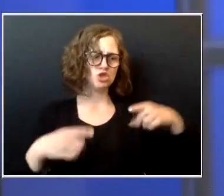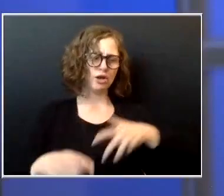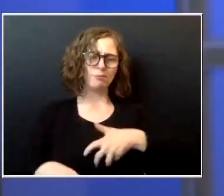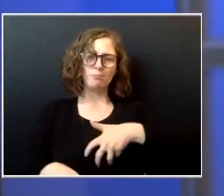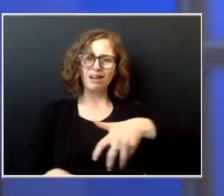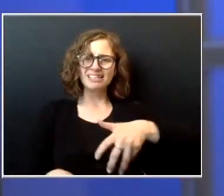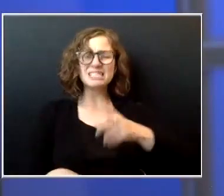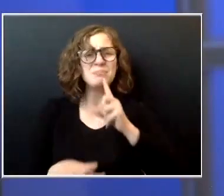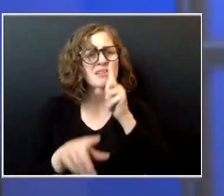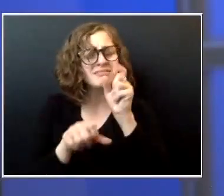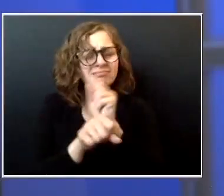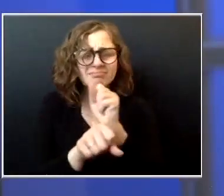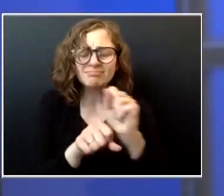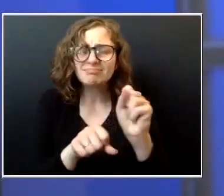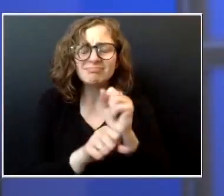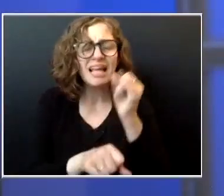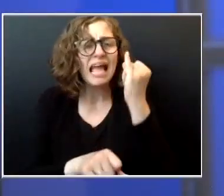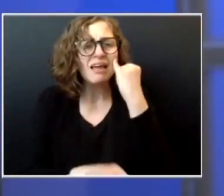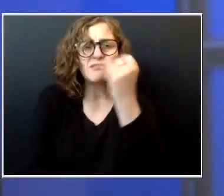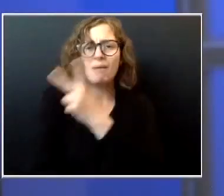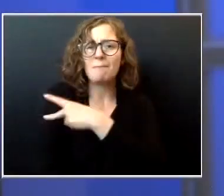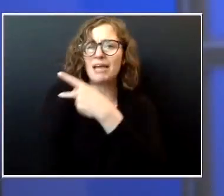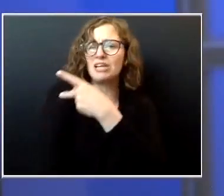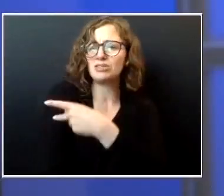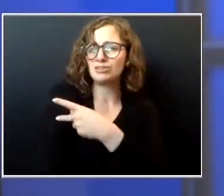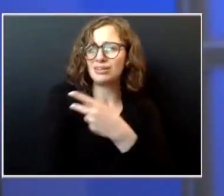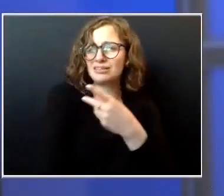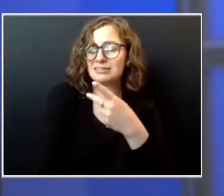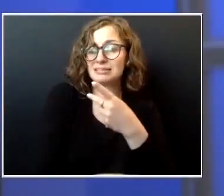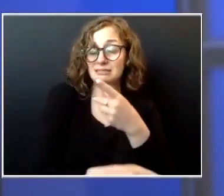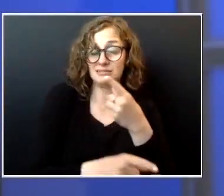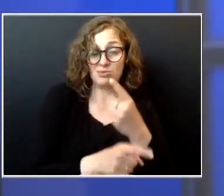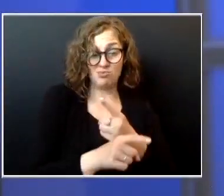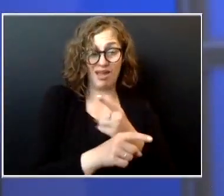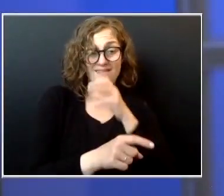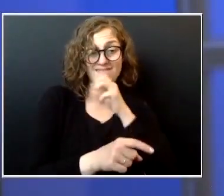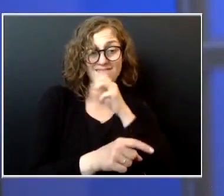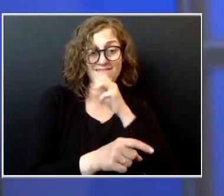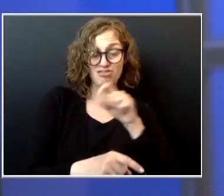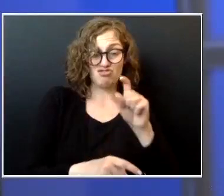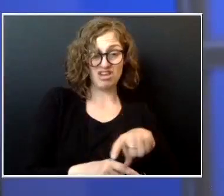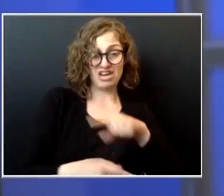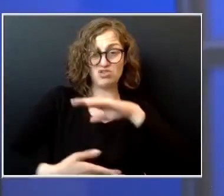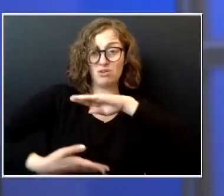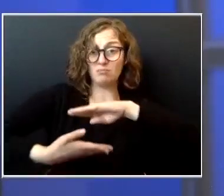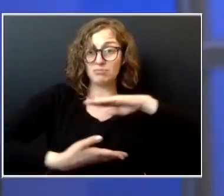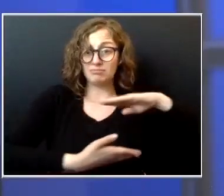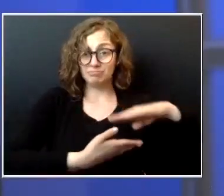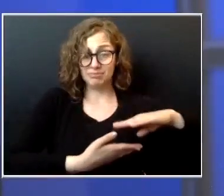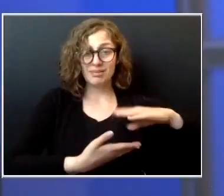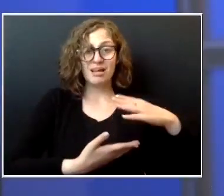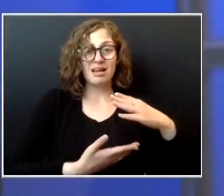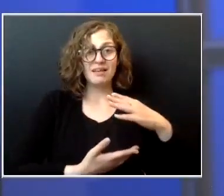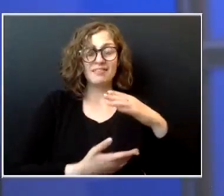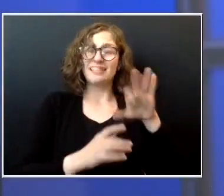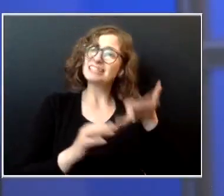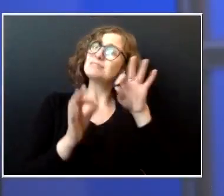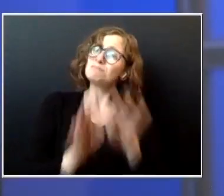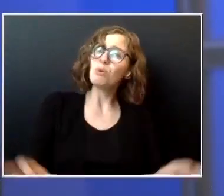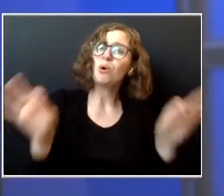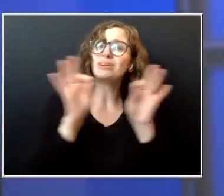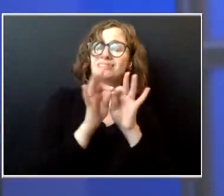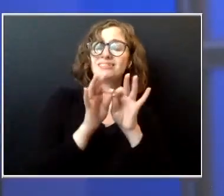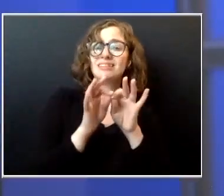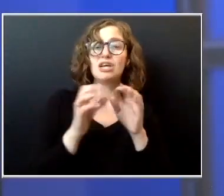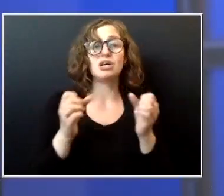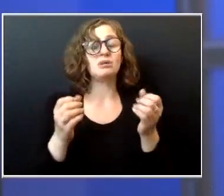the age or whatever their risk status may be for screening and they're due for that, it's incredibly important, because they might even be not just at higher